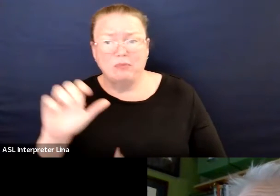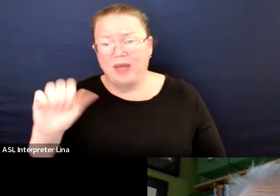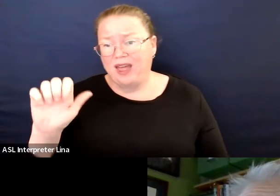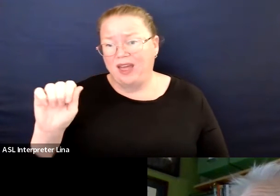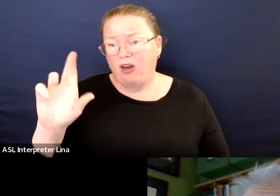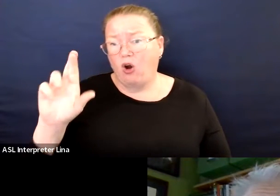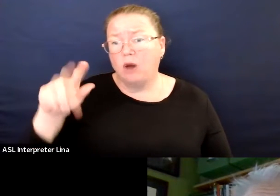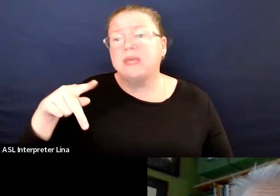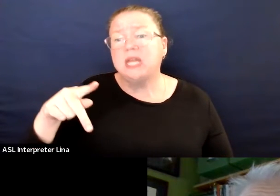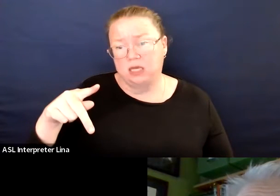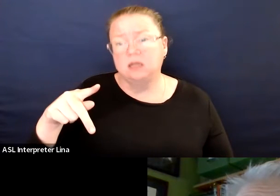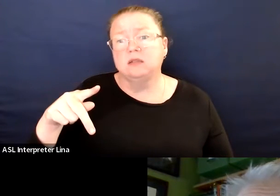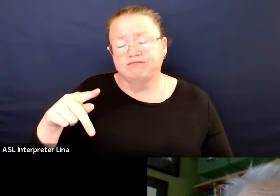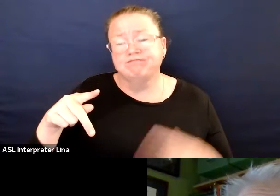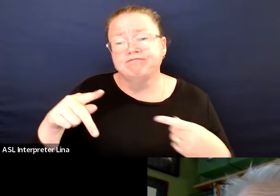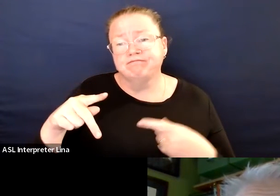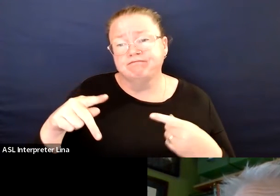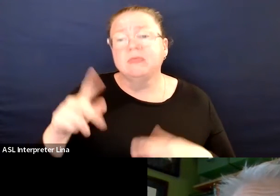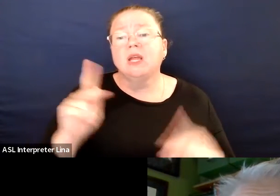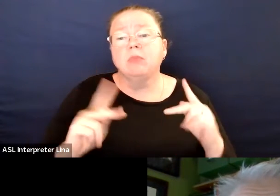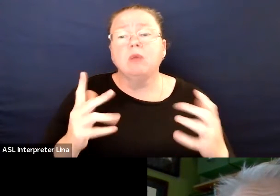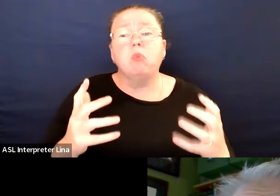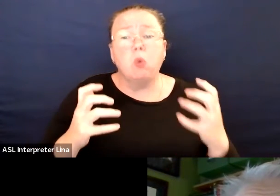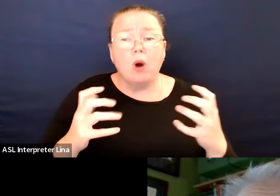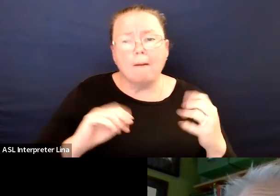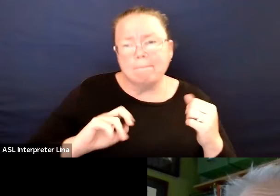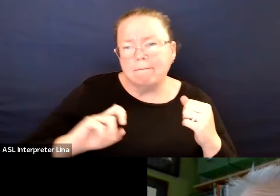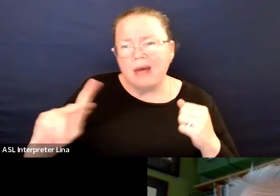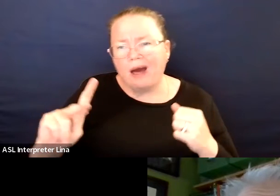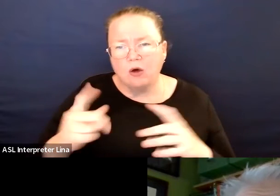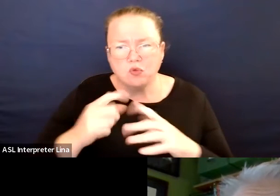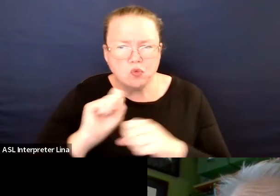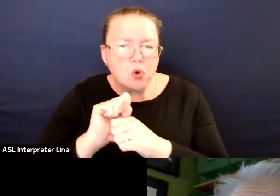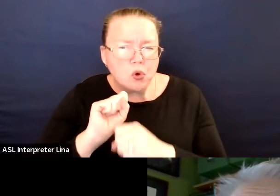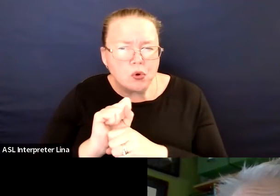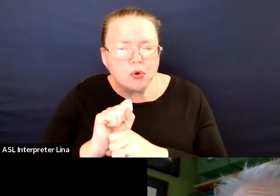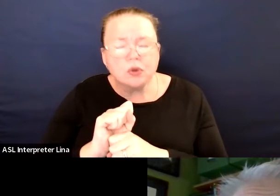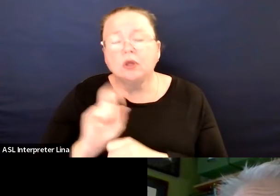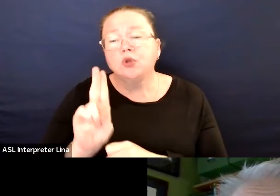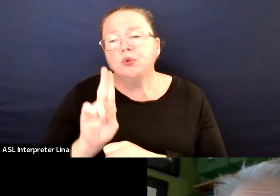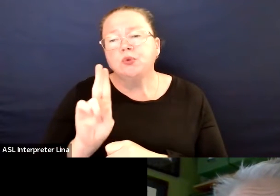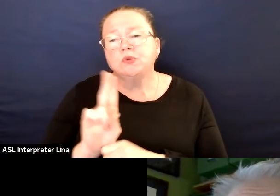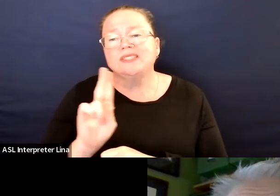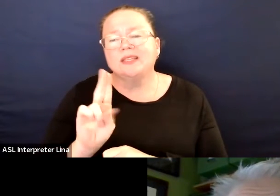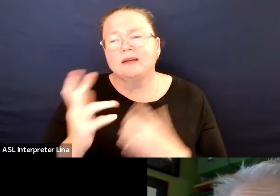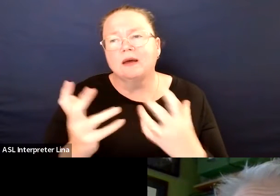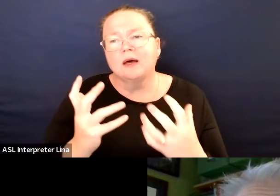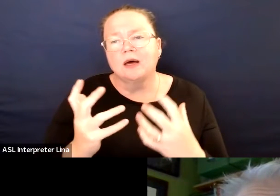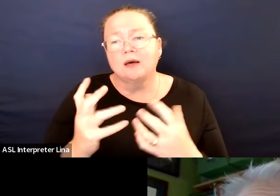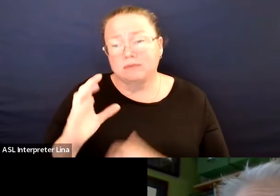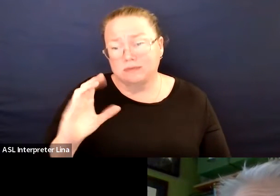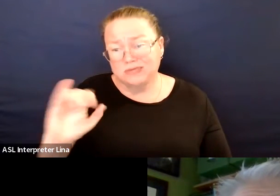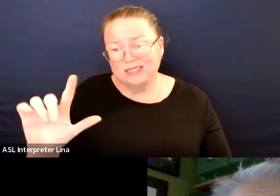AARP. People wanting to get back into a work situation using the